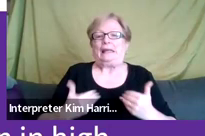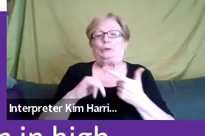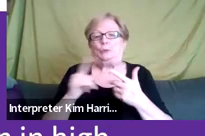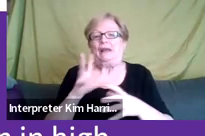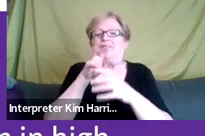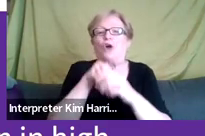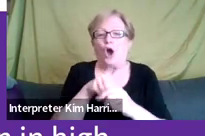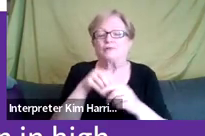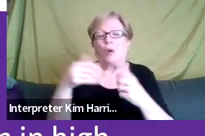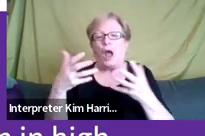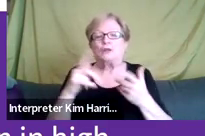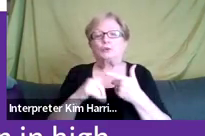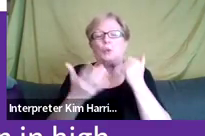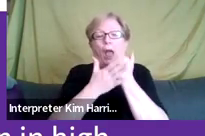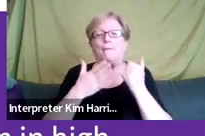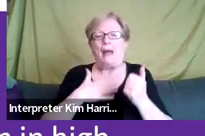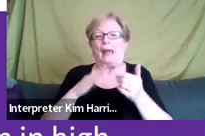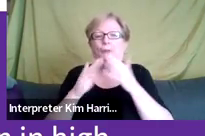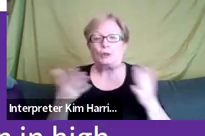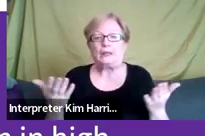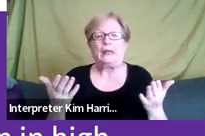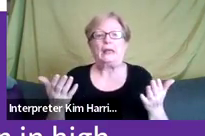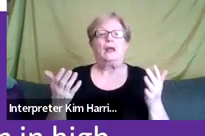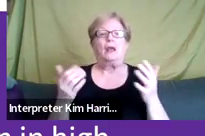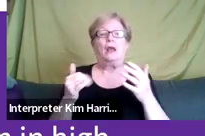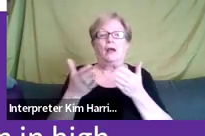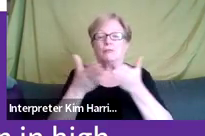help my community on a larger scale.